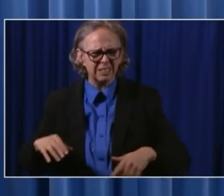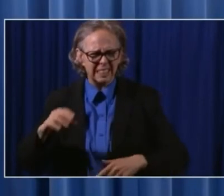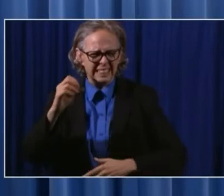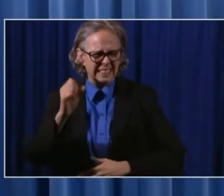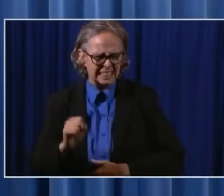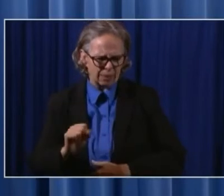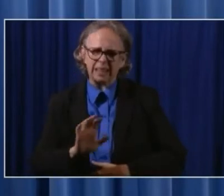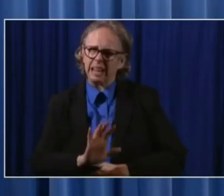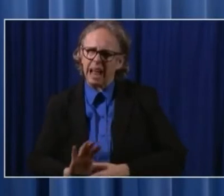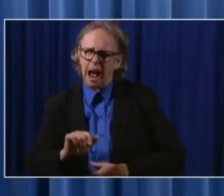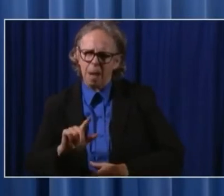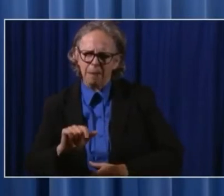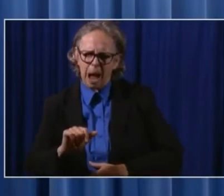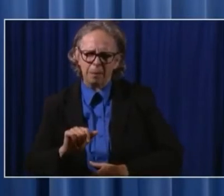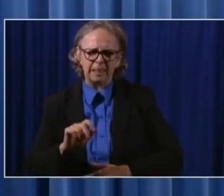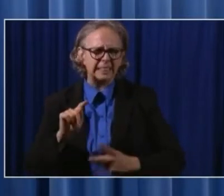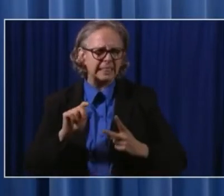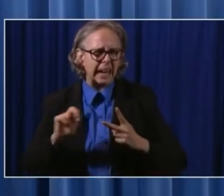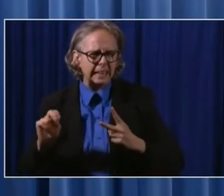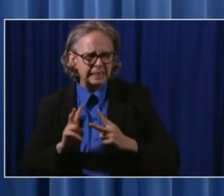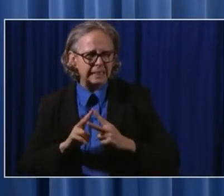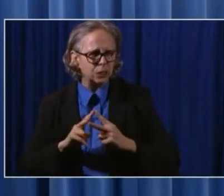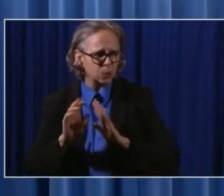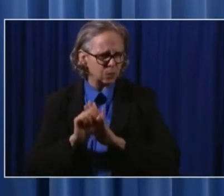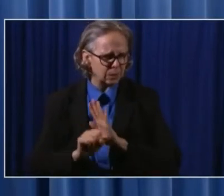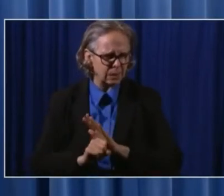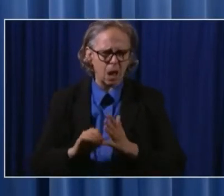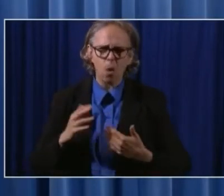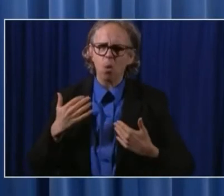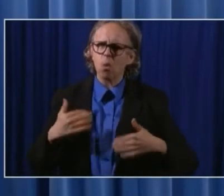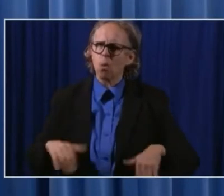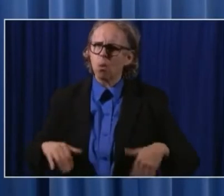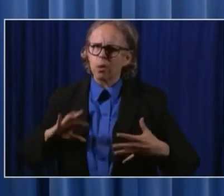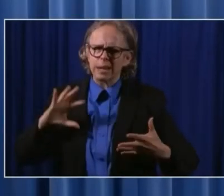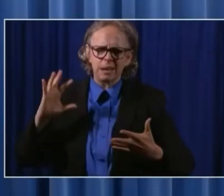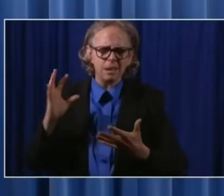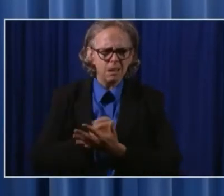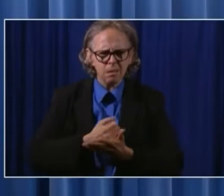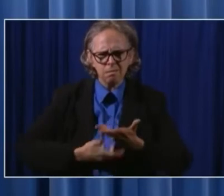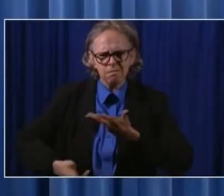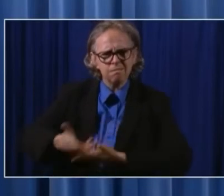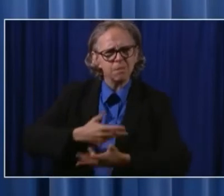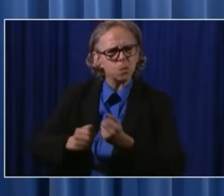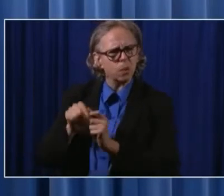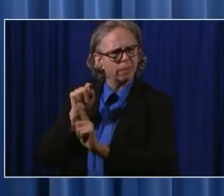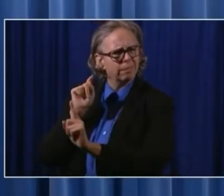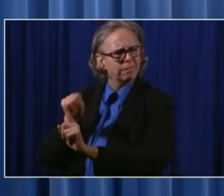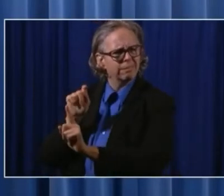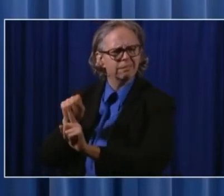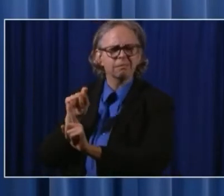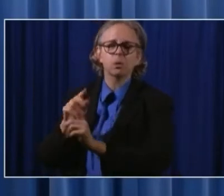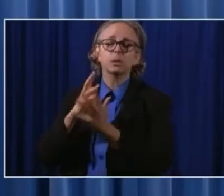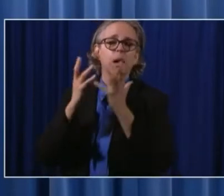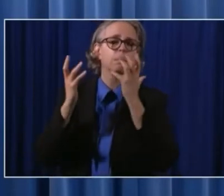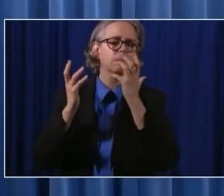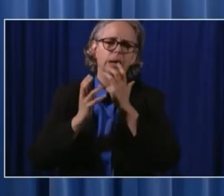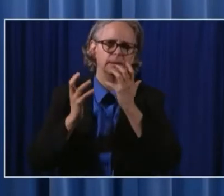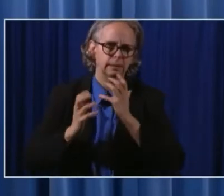Tennessee, and it was quite an really amazing